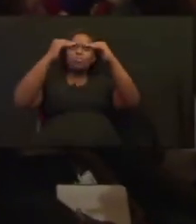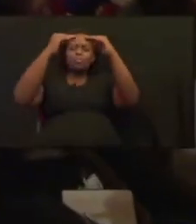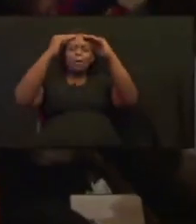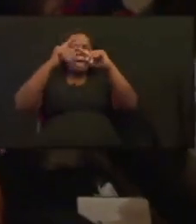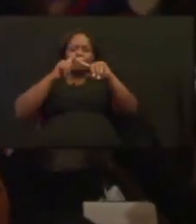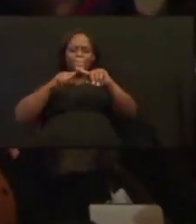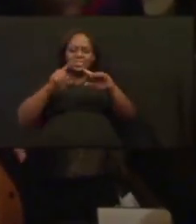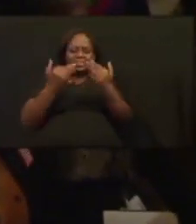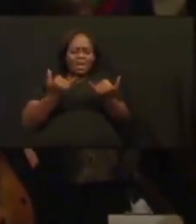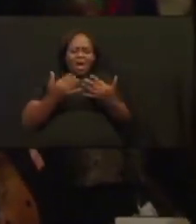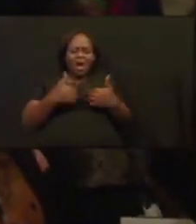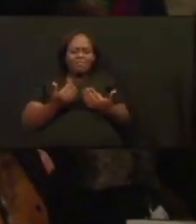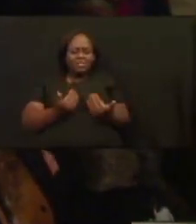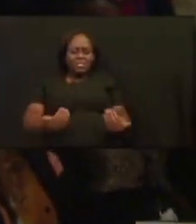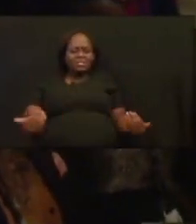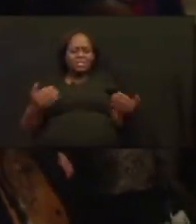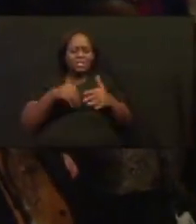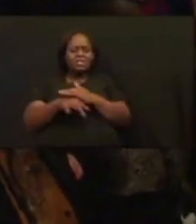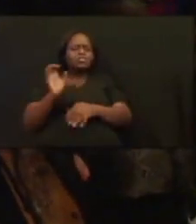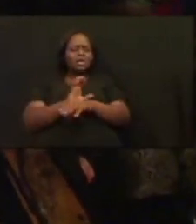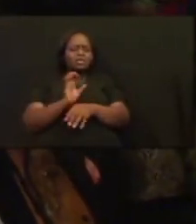ineffective witness.